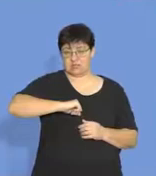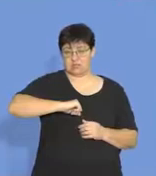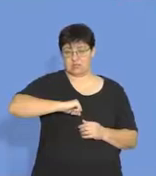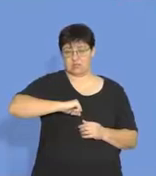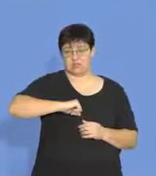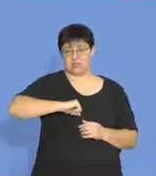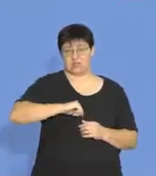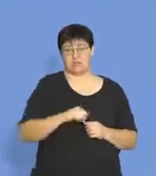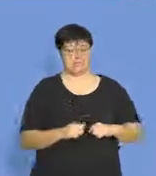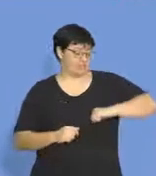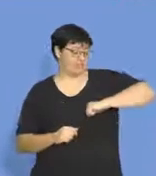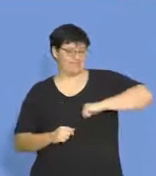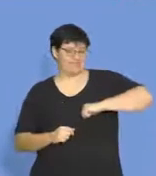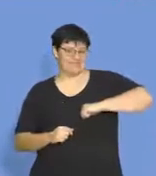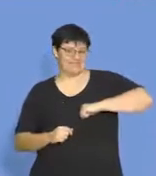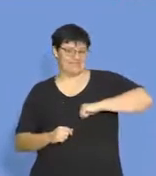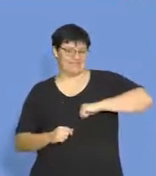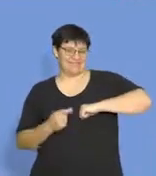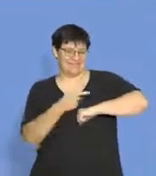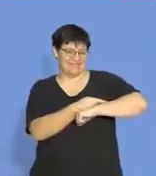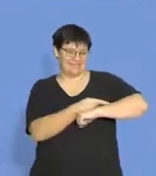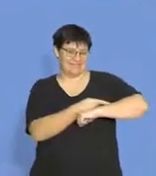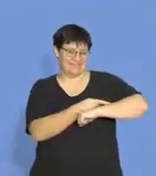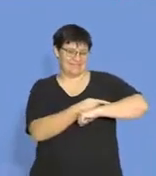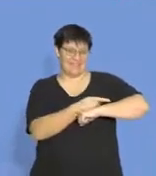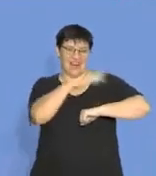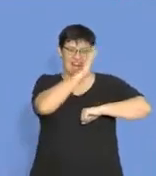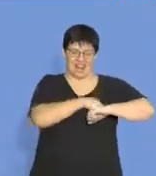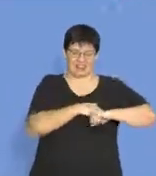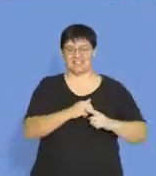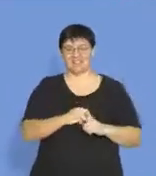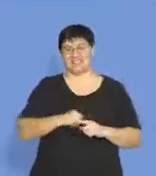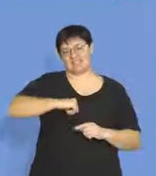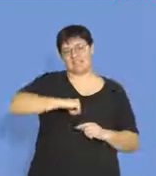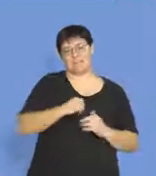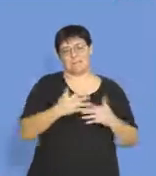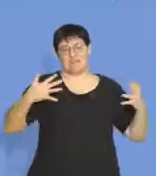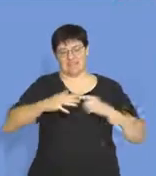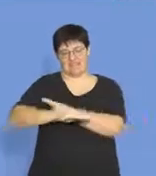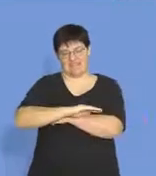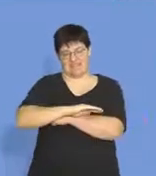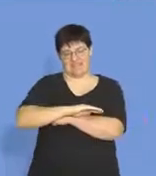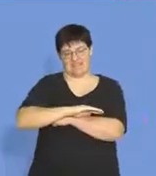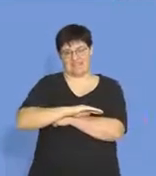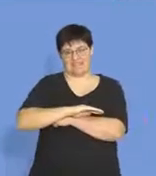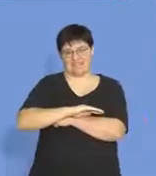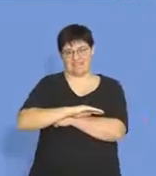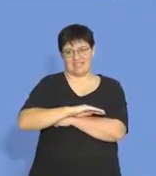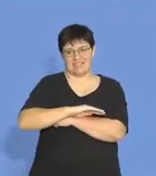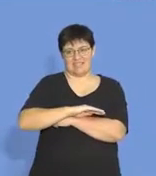be greater than, and your left hand side, if you bend it like this, will be less than. So whatever that is this side will be